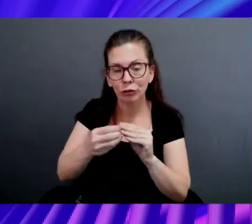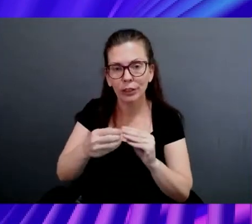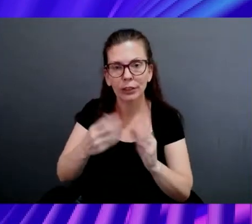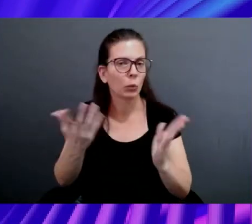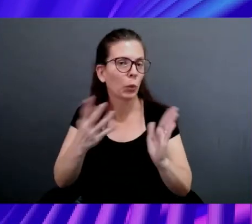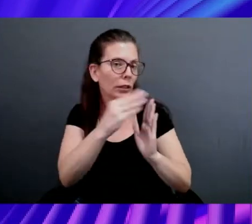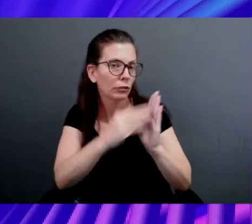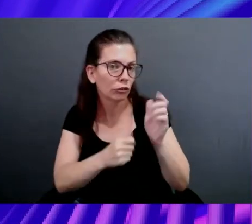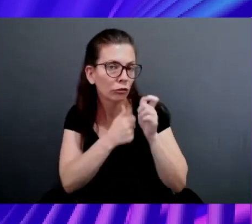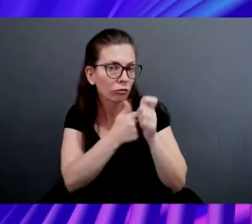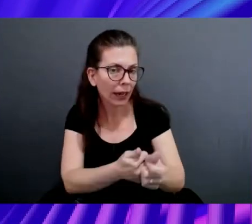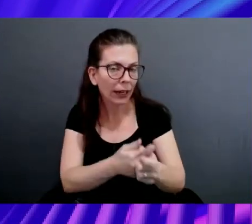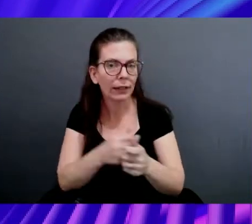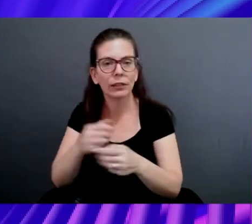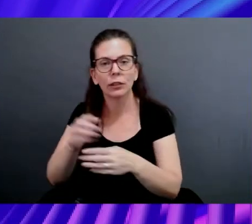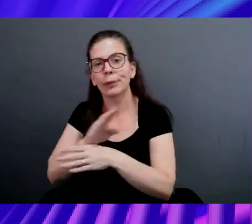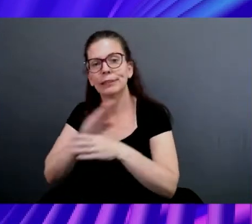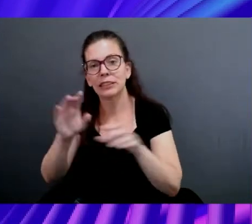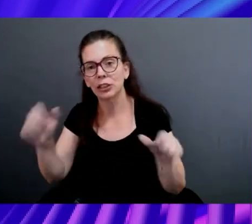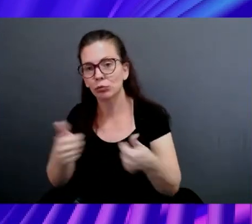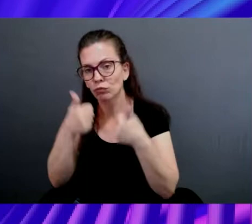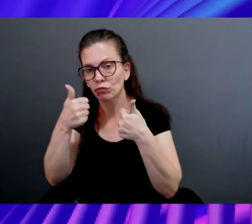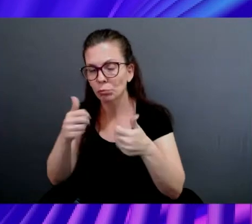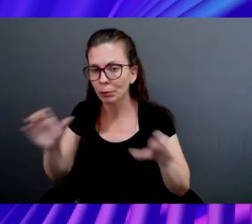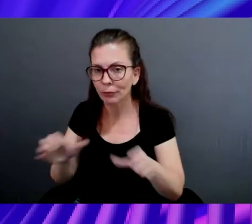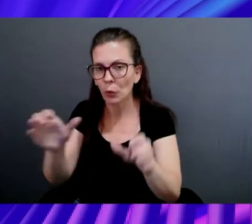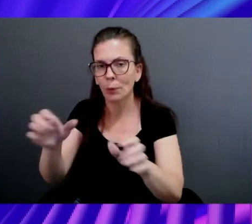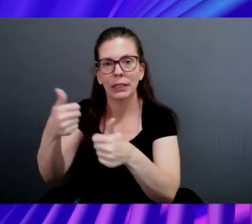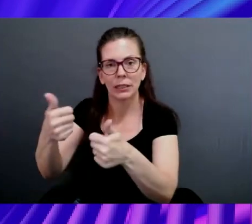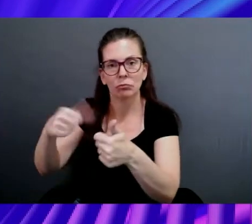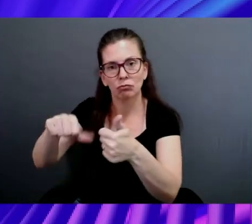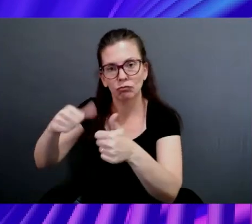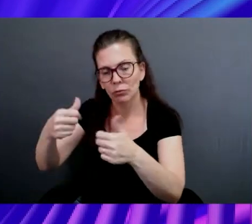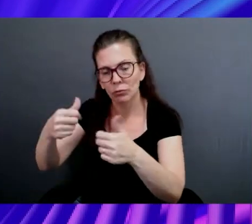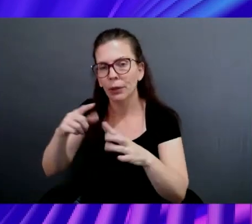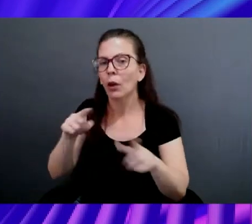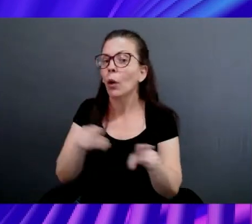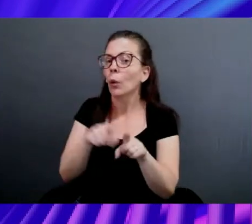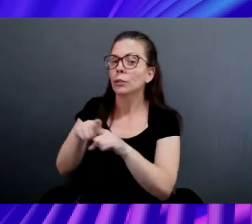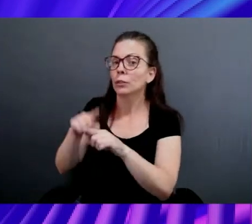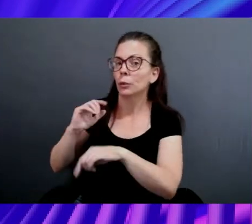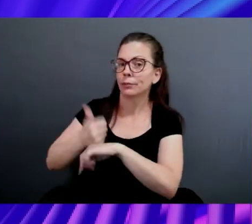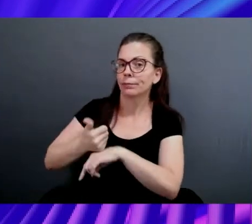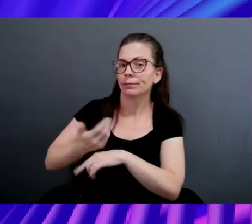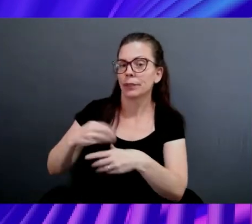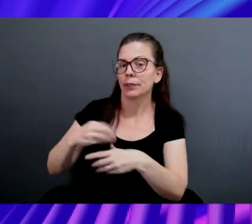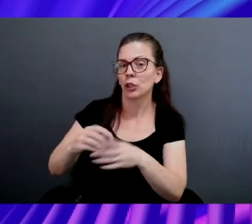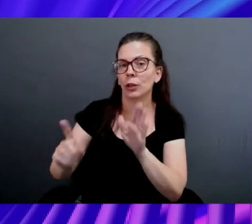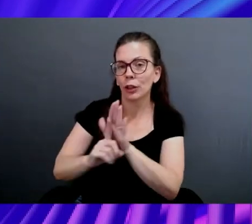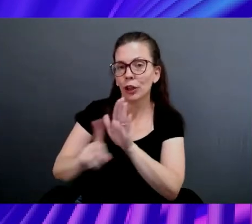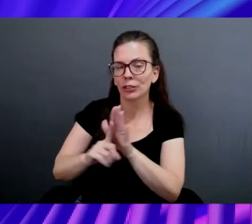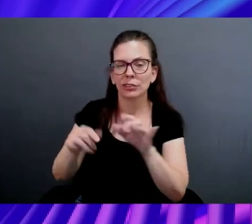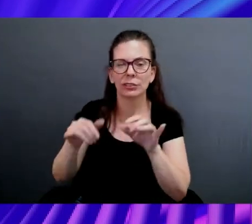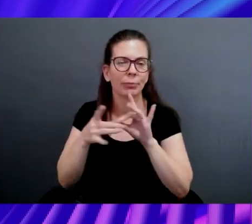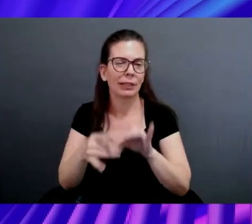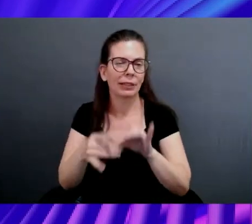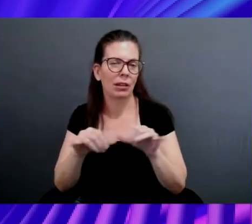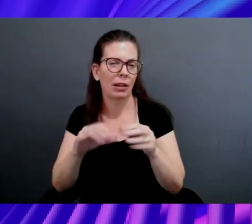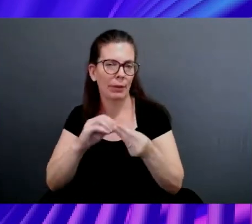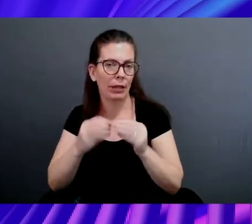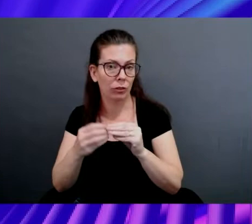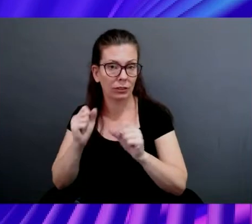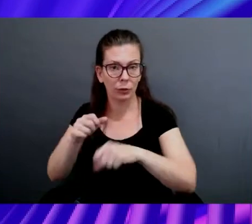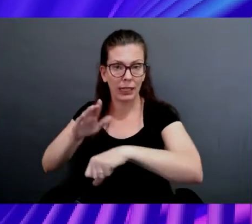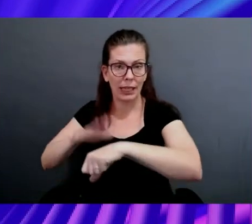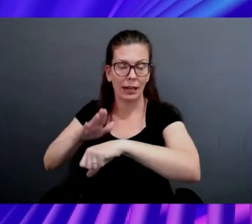performing. Yeah. And then you can also build some of the alerts, right? Based on the metrics, what you see, you can notify to your